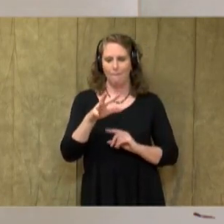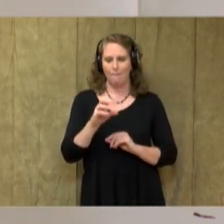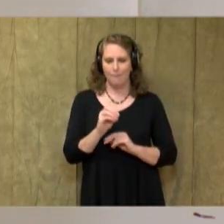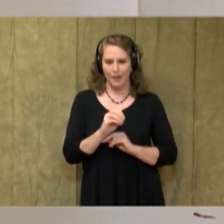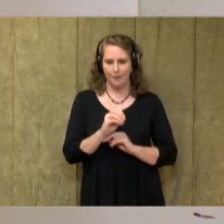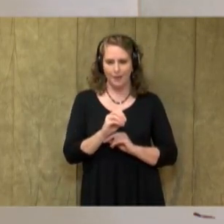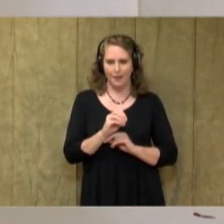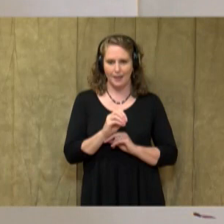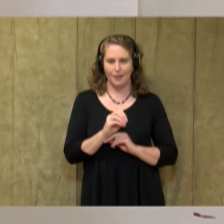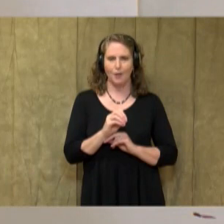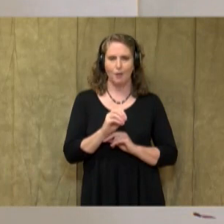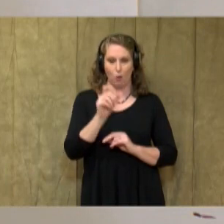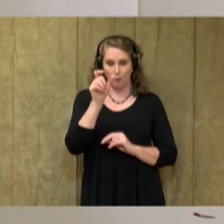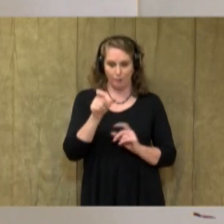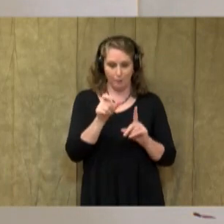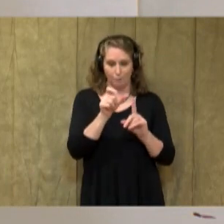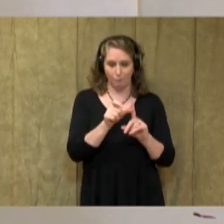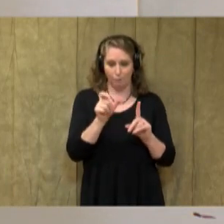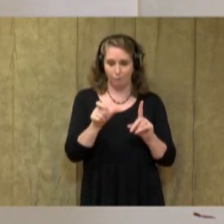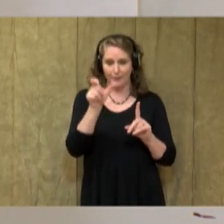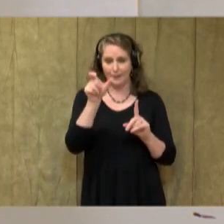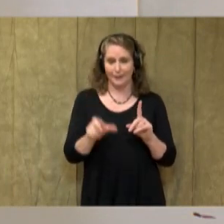50 or 5 tens,